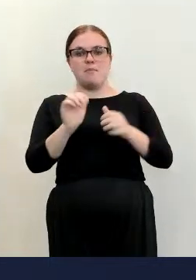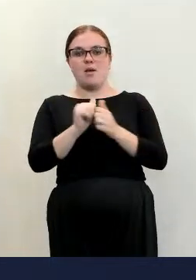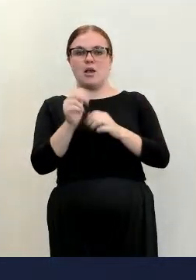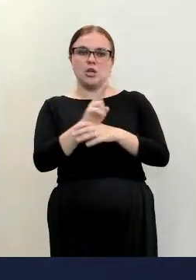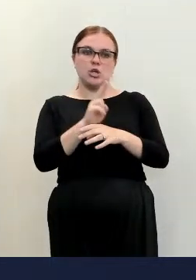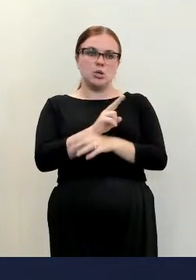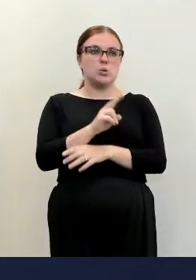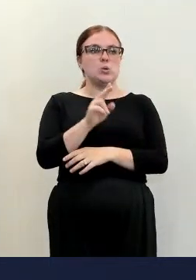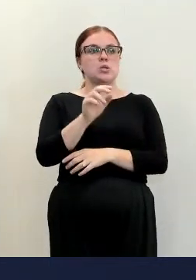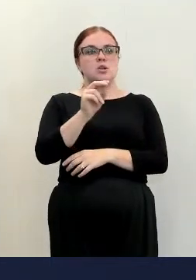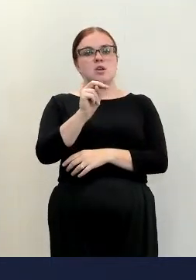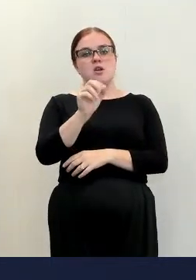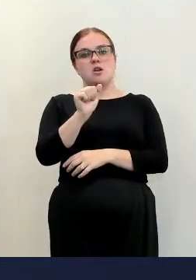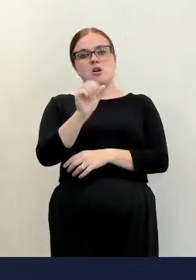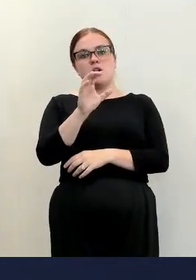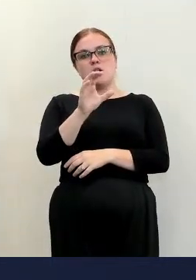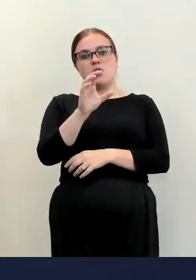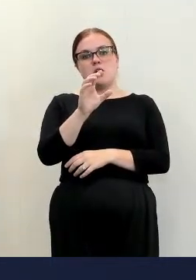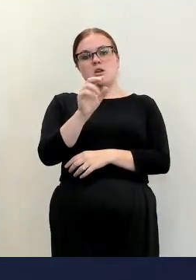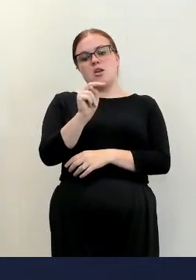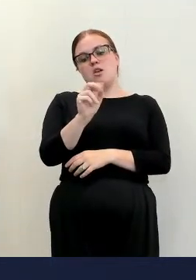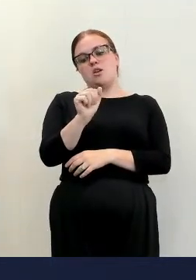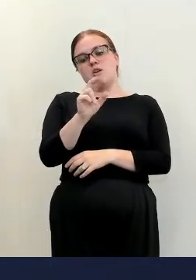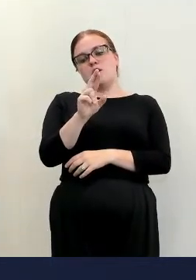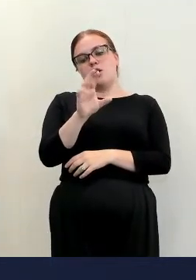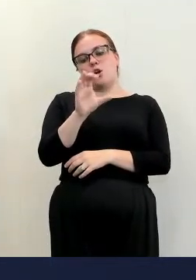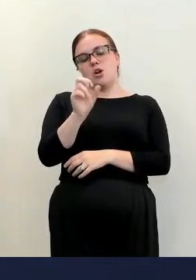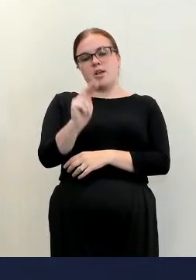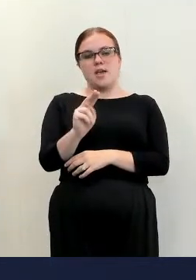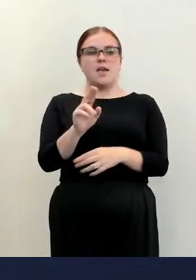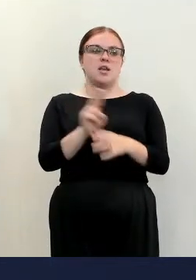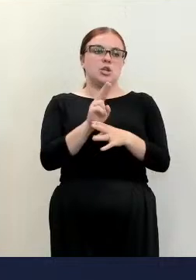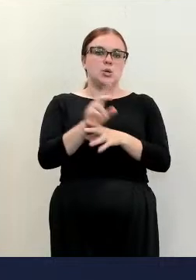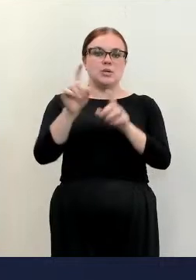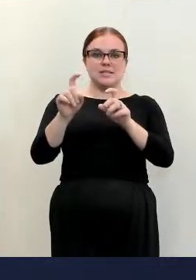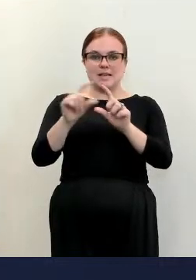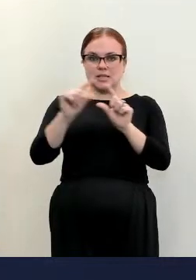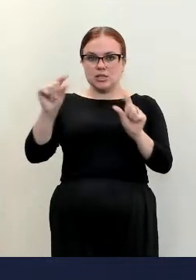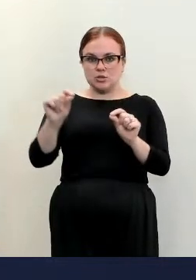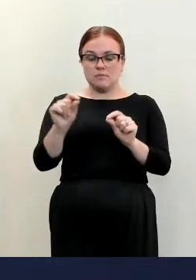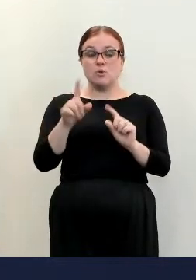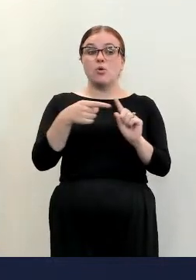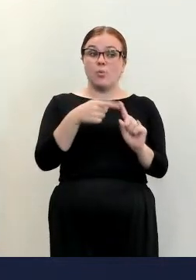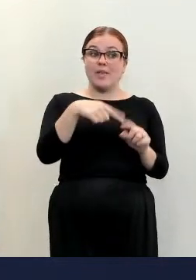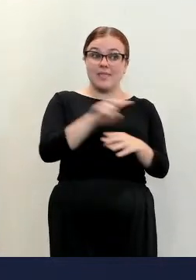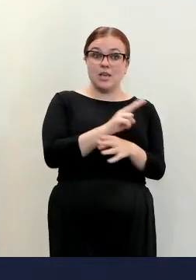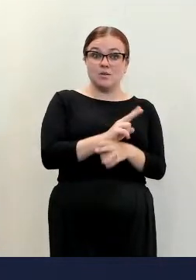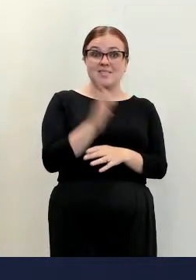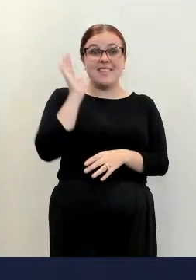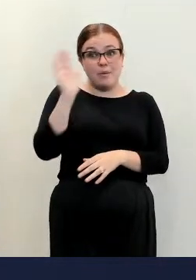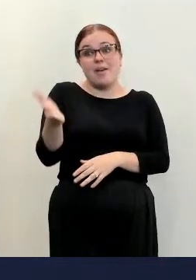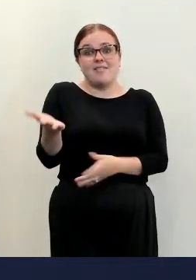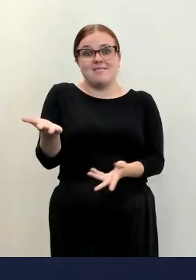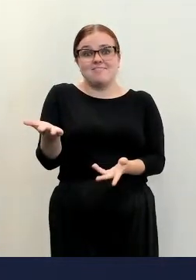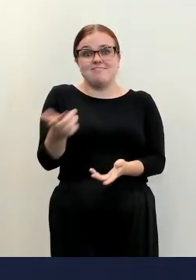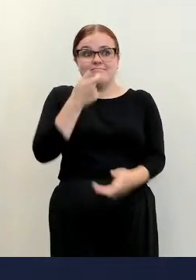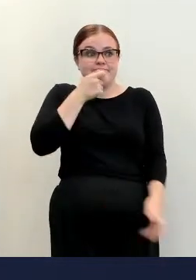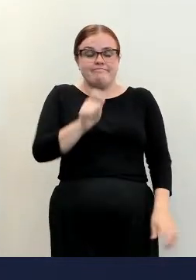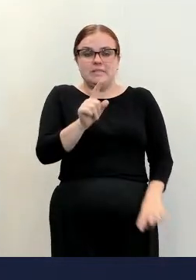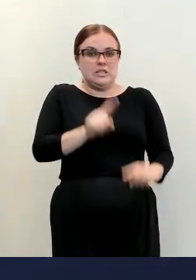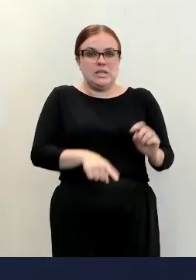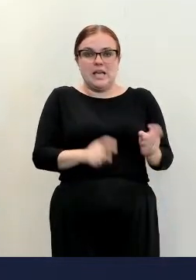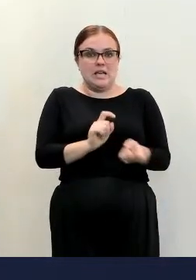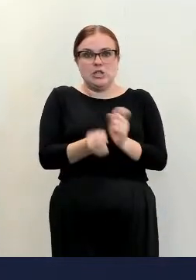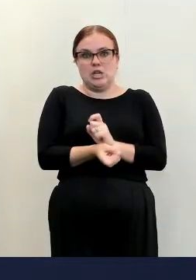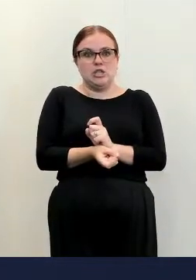test strips, and making sure that everybody has access to them. So when they do use, because people are going to use, you can't put your head